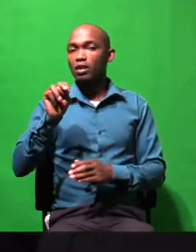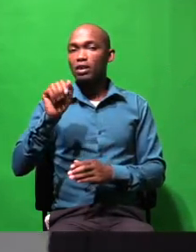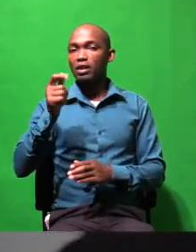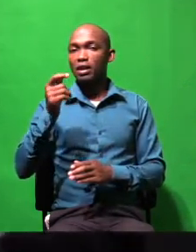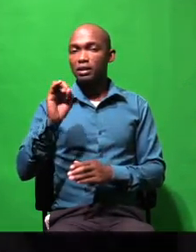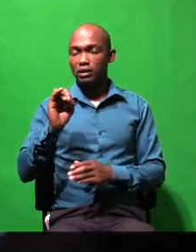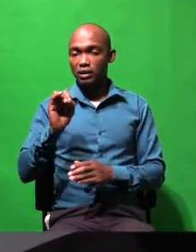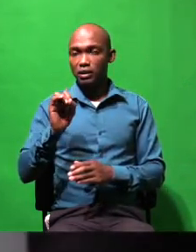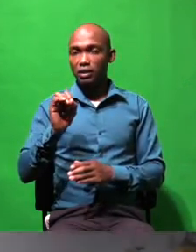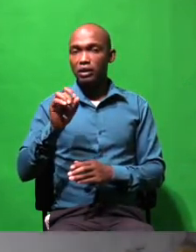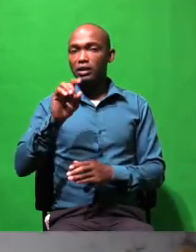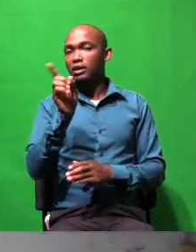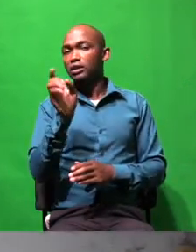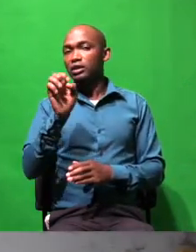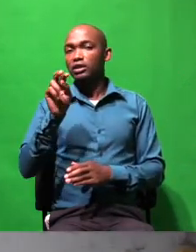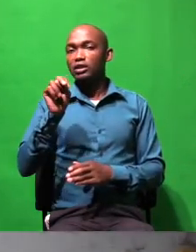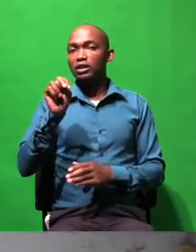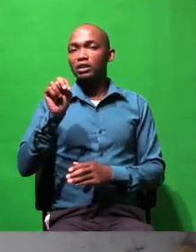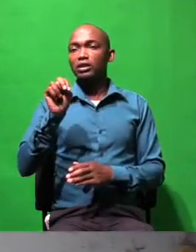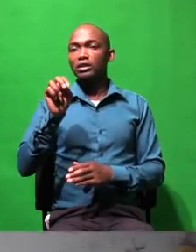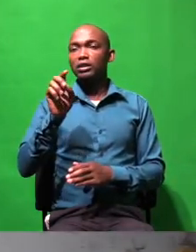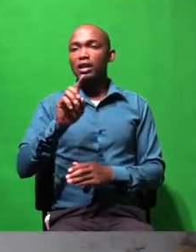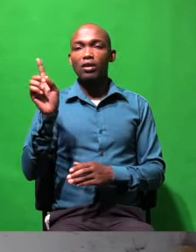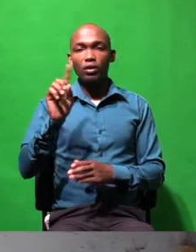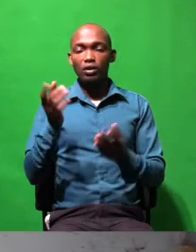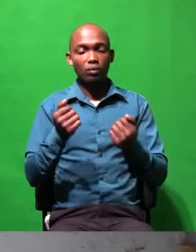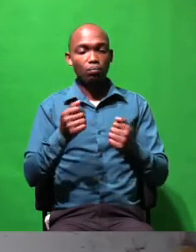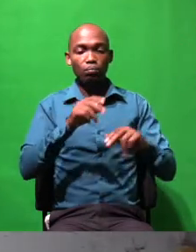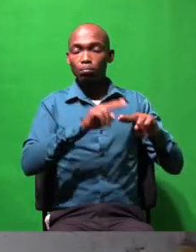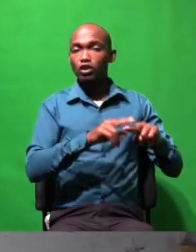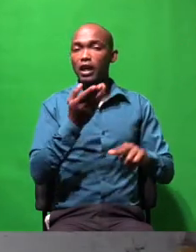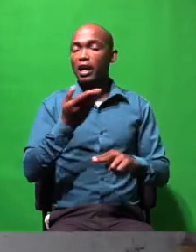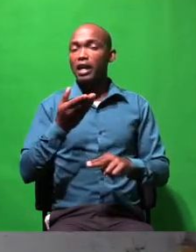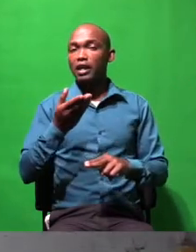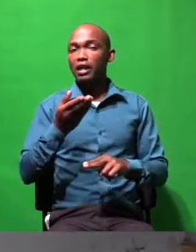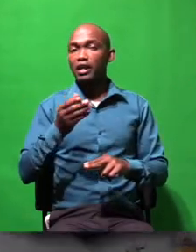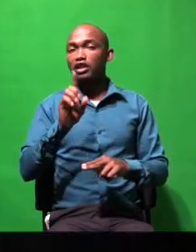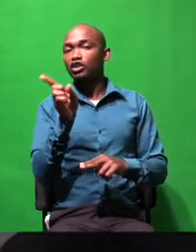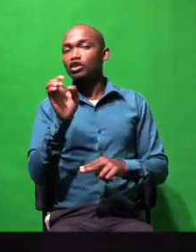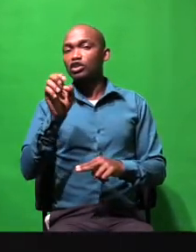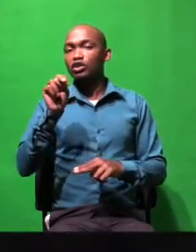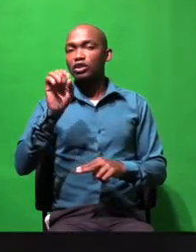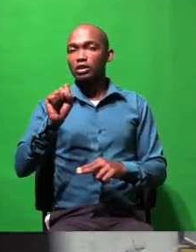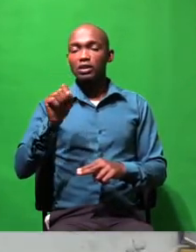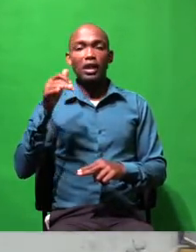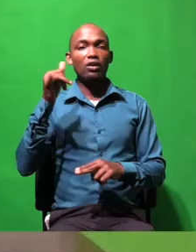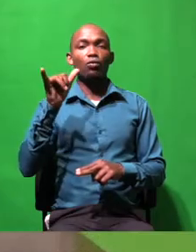Who can try? Why we don't put any gene on the Y chromosome? Why? Who can try? Who